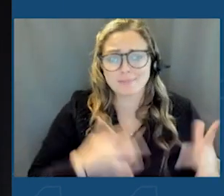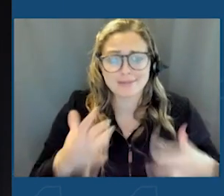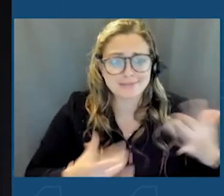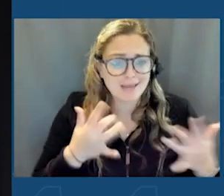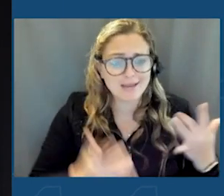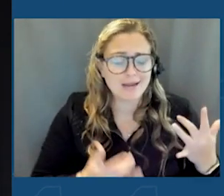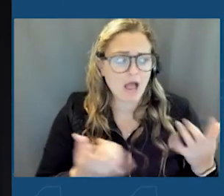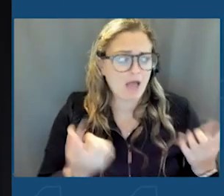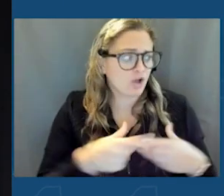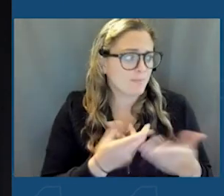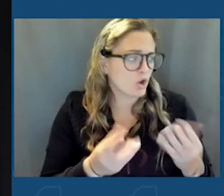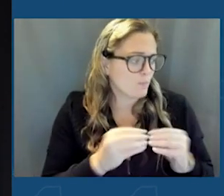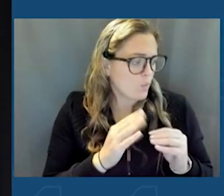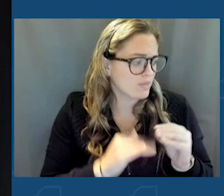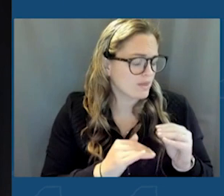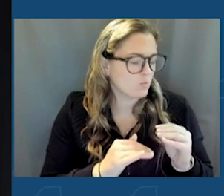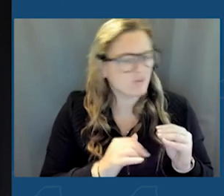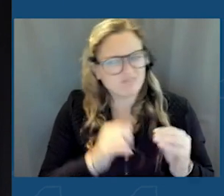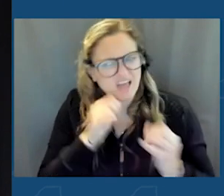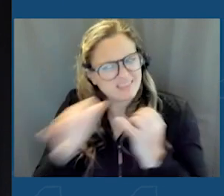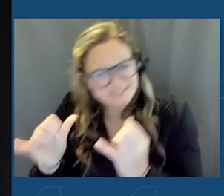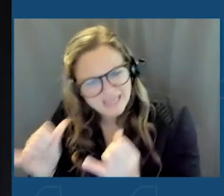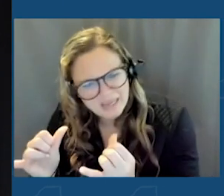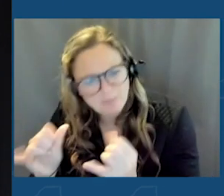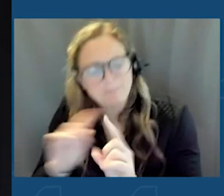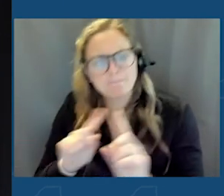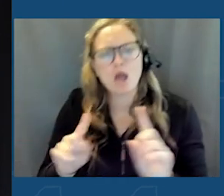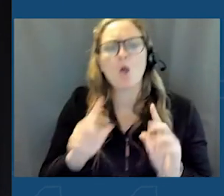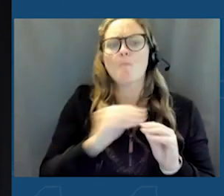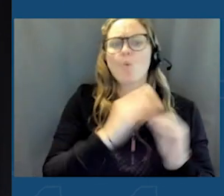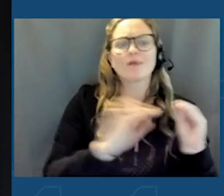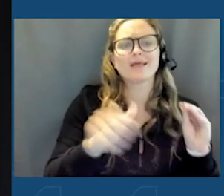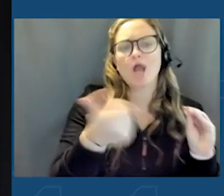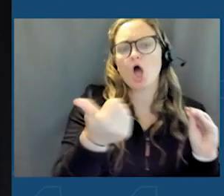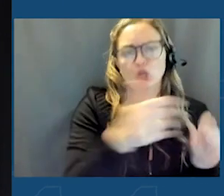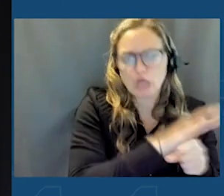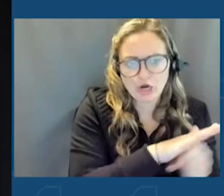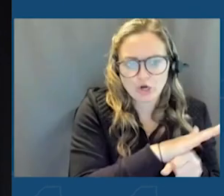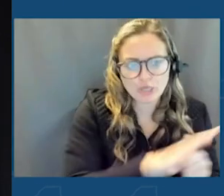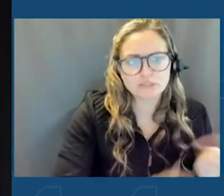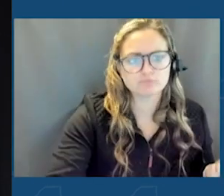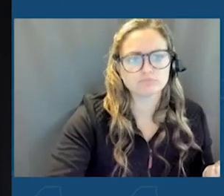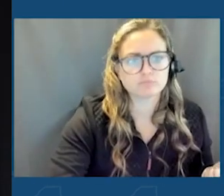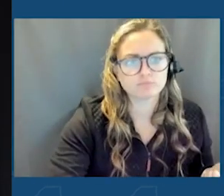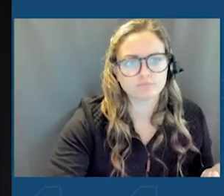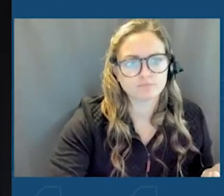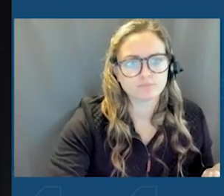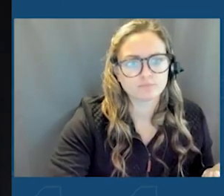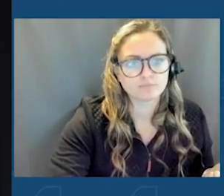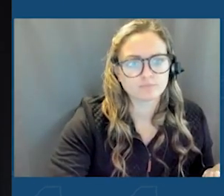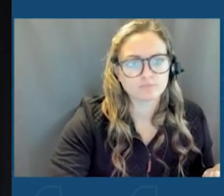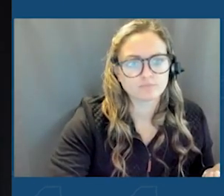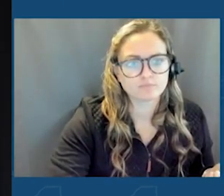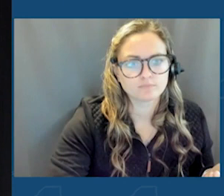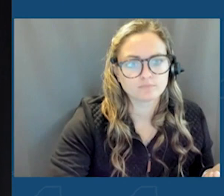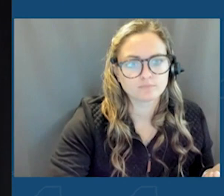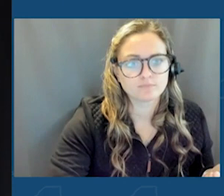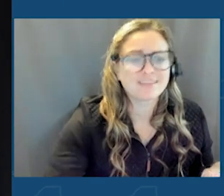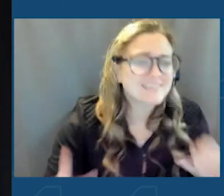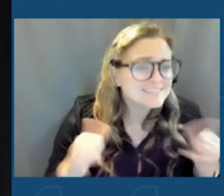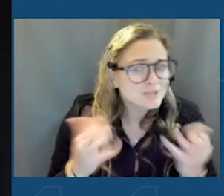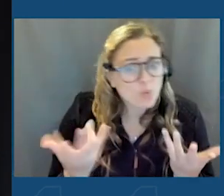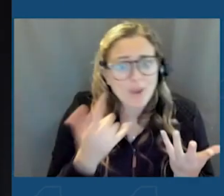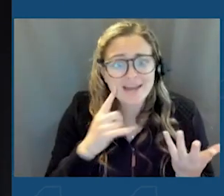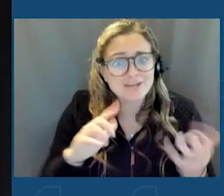than, not as much as the governor, but more than any other region. In some way, I'm still waiting for an invitation to a beach or